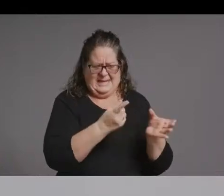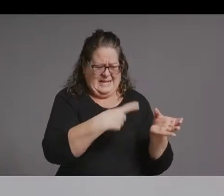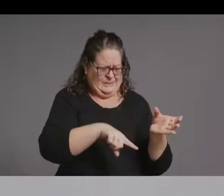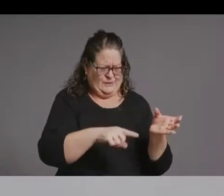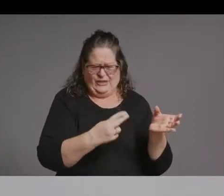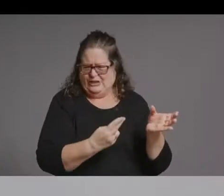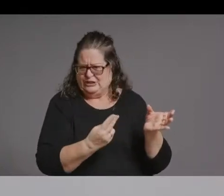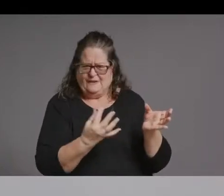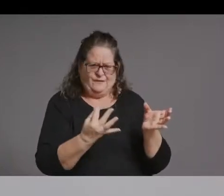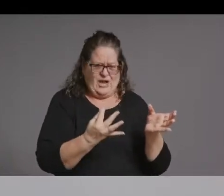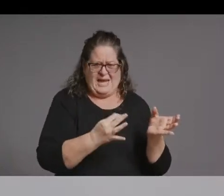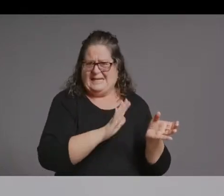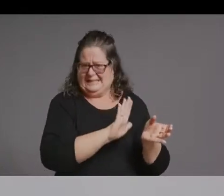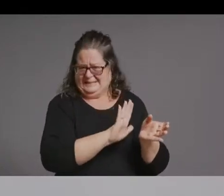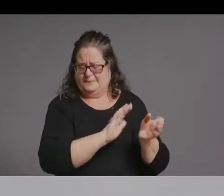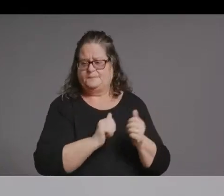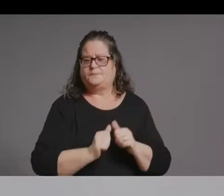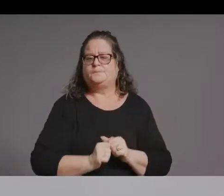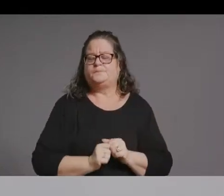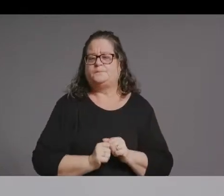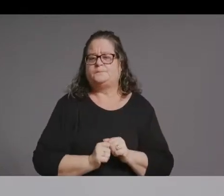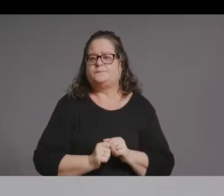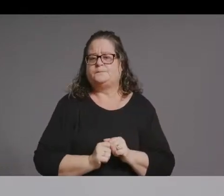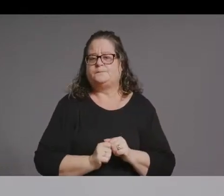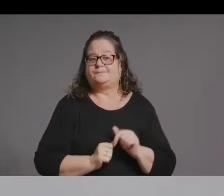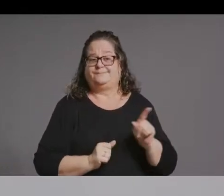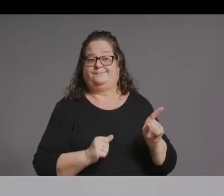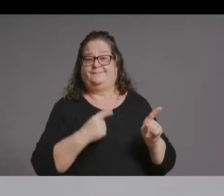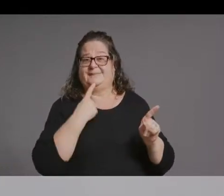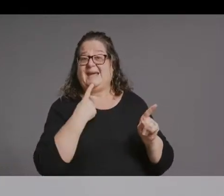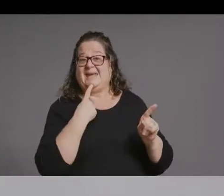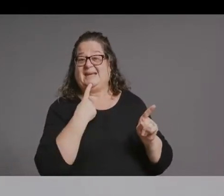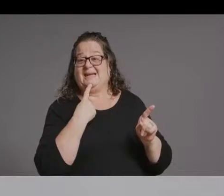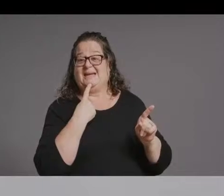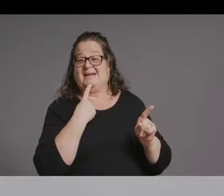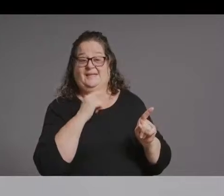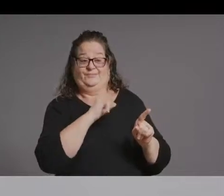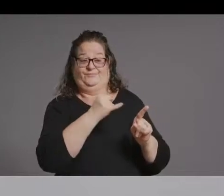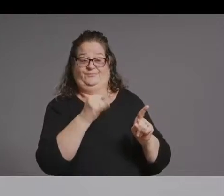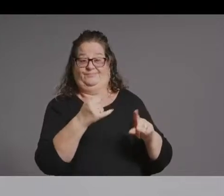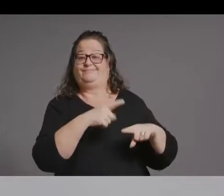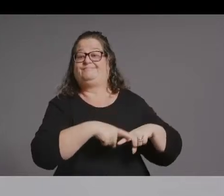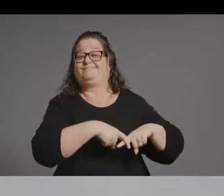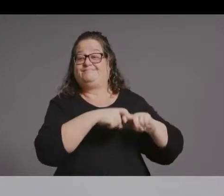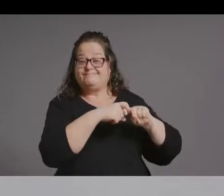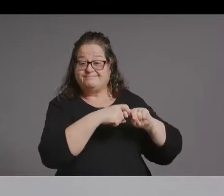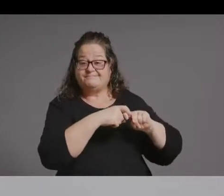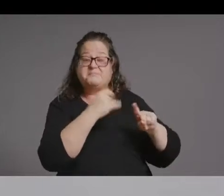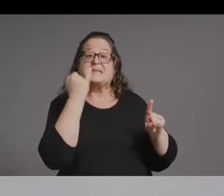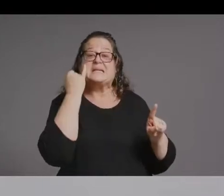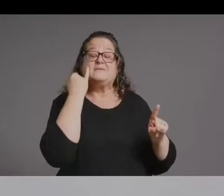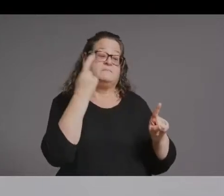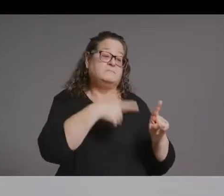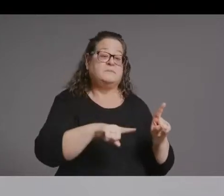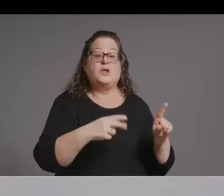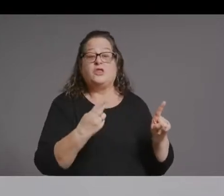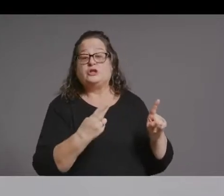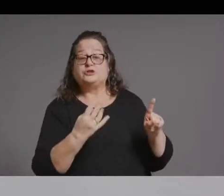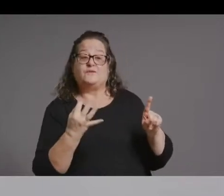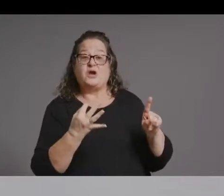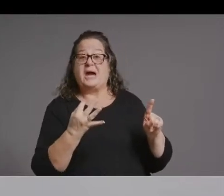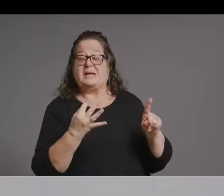didn't give a specific time that they could unpause, you just said soon. If they unpause by next Thursday or Friday, how soon would more doses